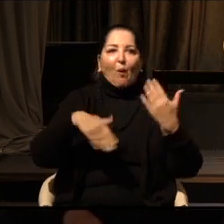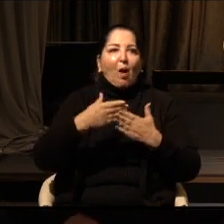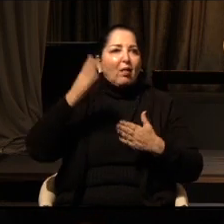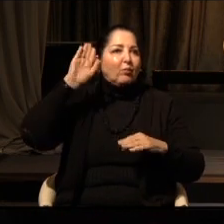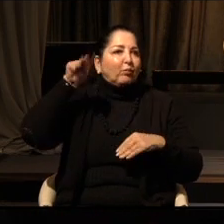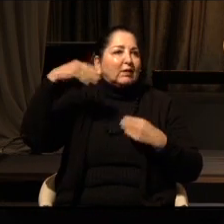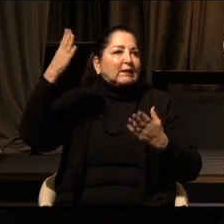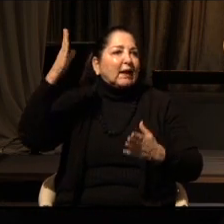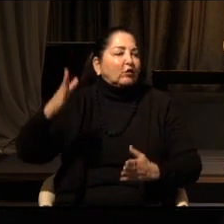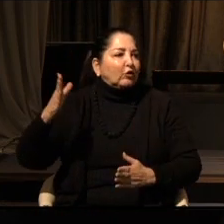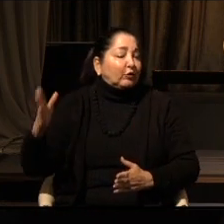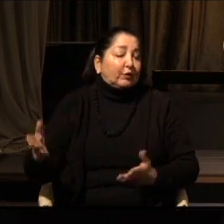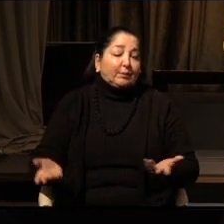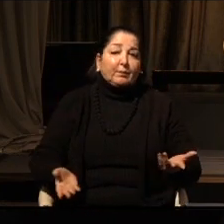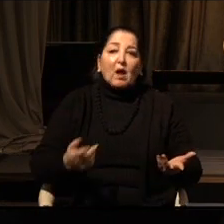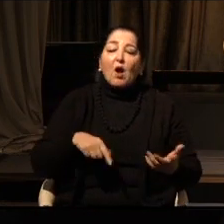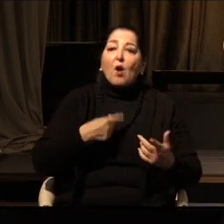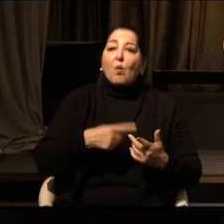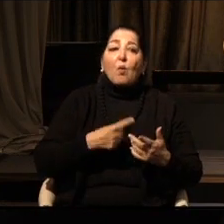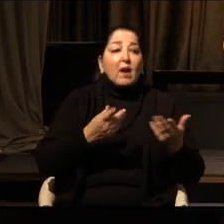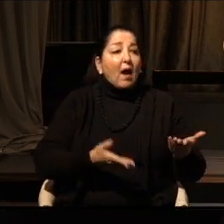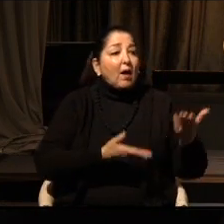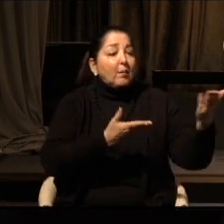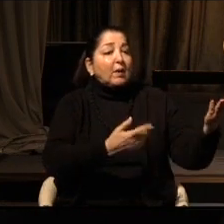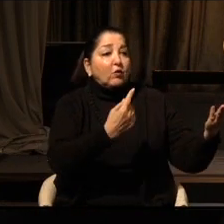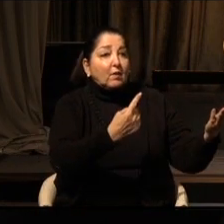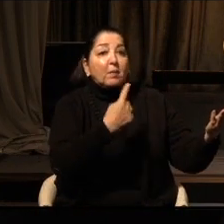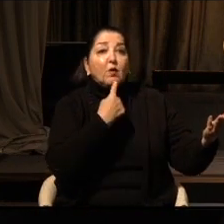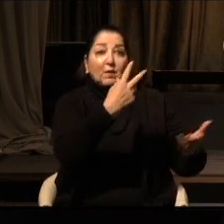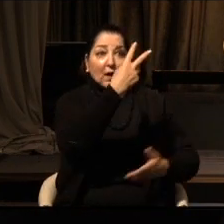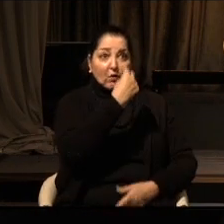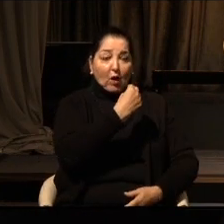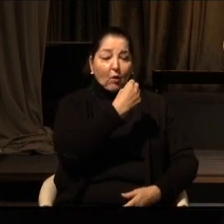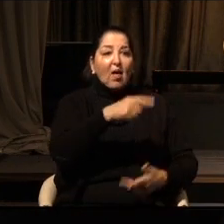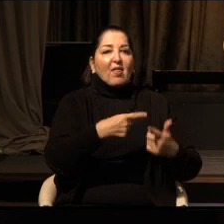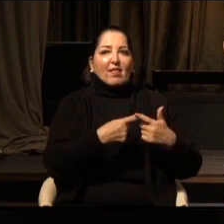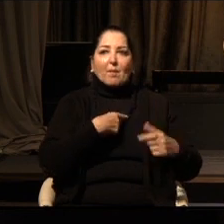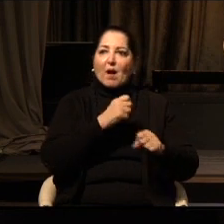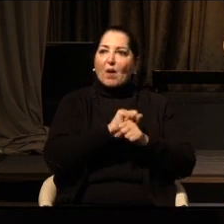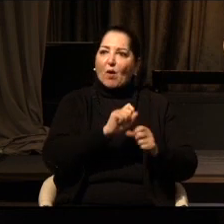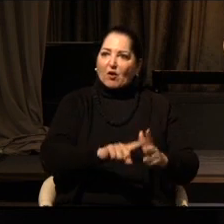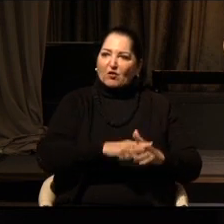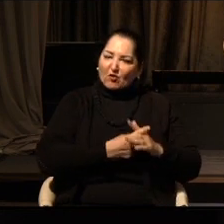something and you say no, that's when my work begins, as if the presenter